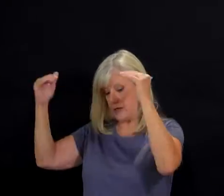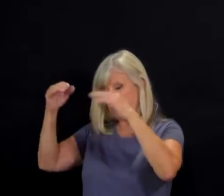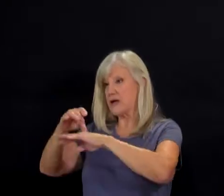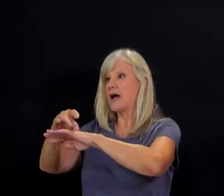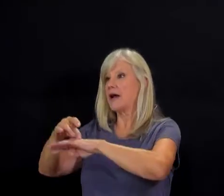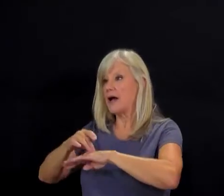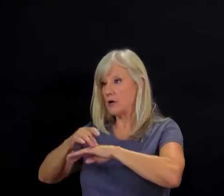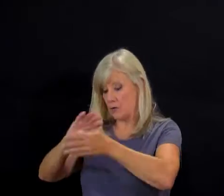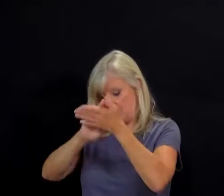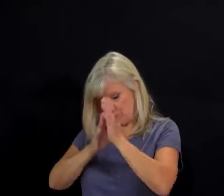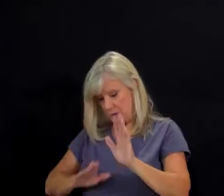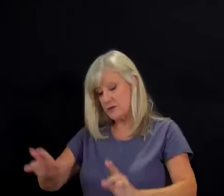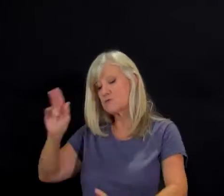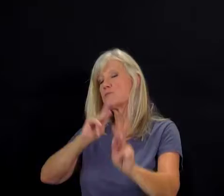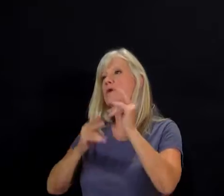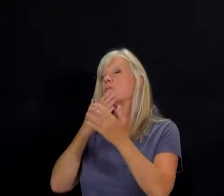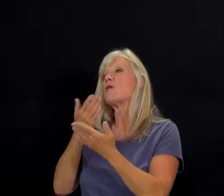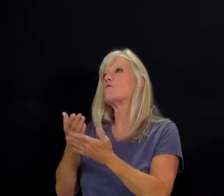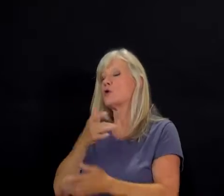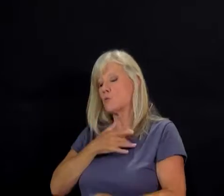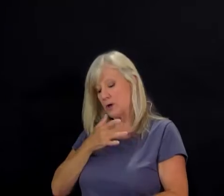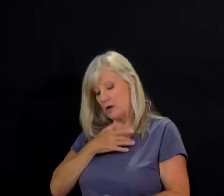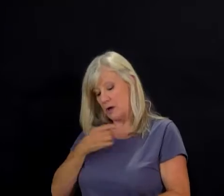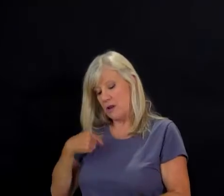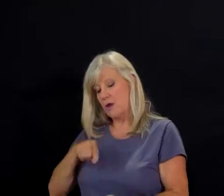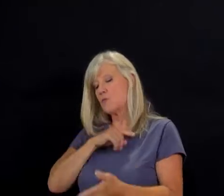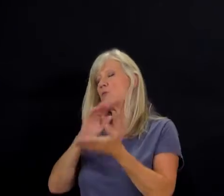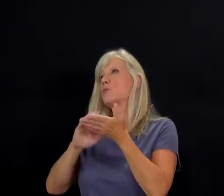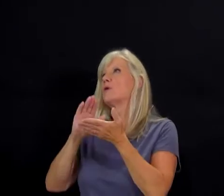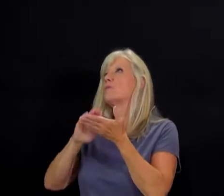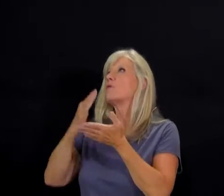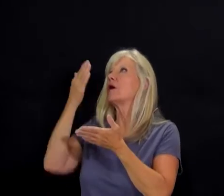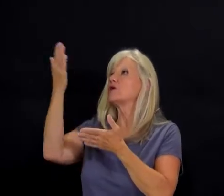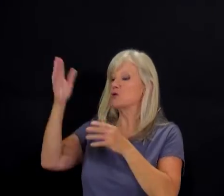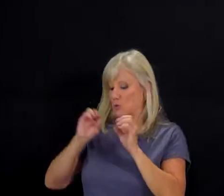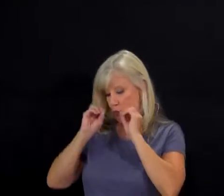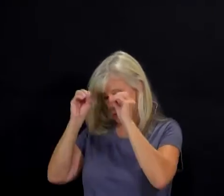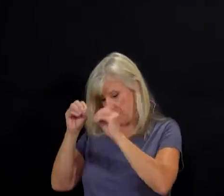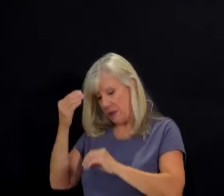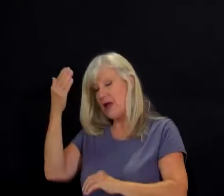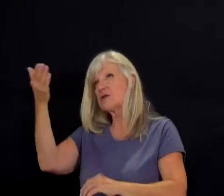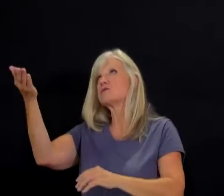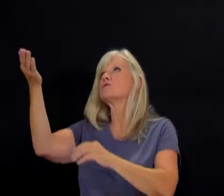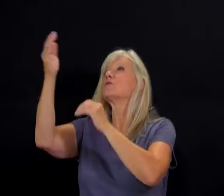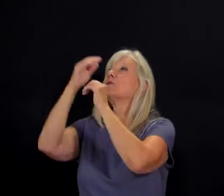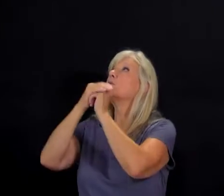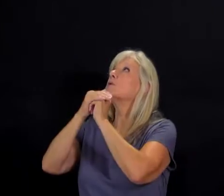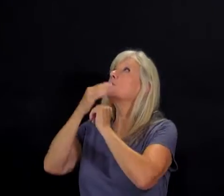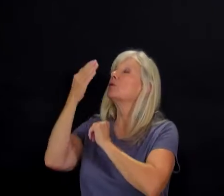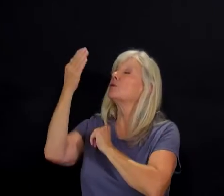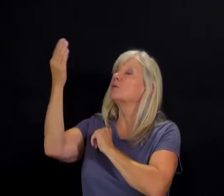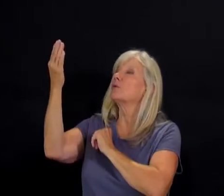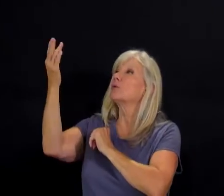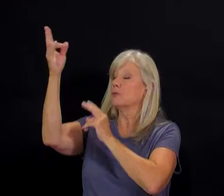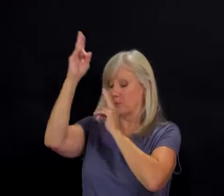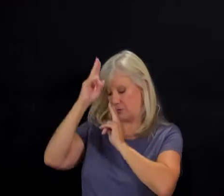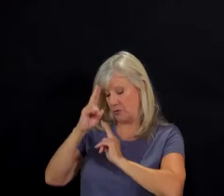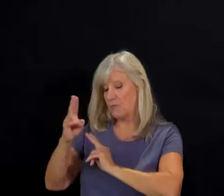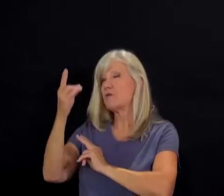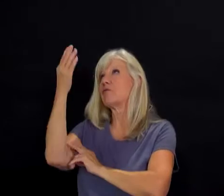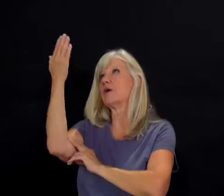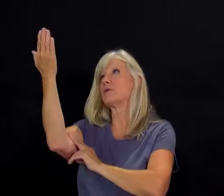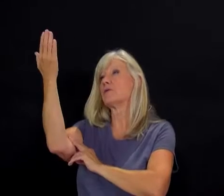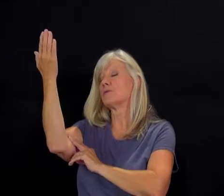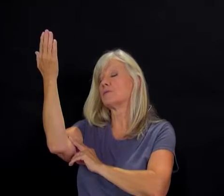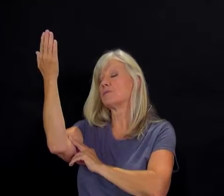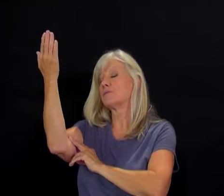earth peace to people of goodwill. We praise you, we bless you, we adore you, we glorify